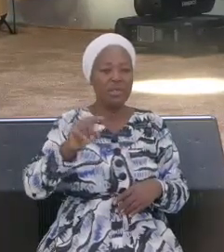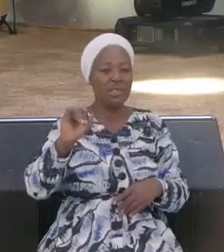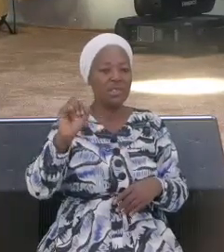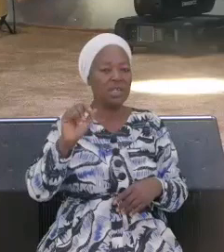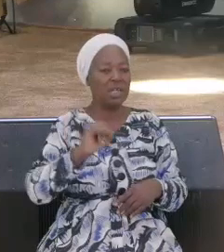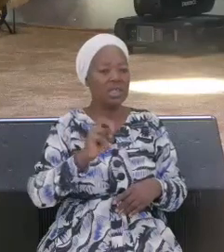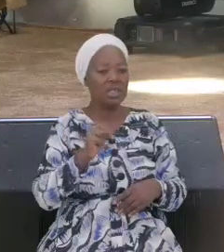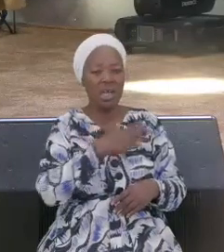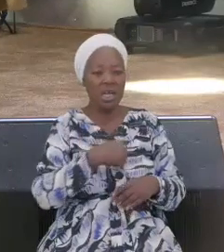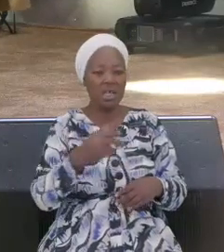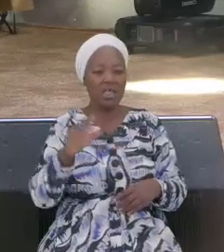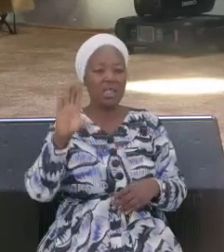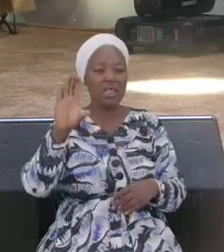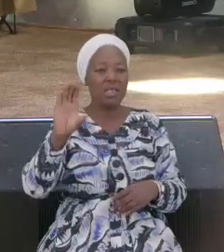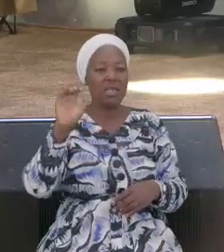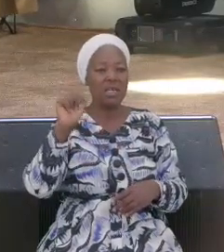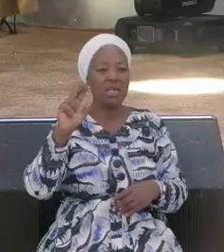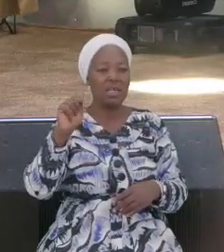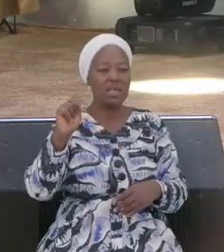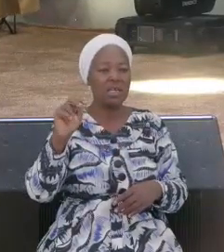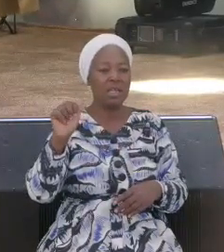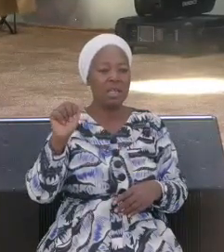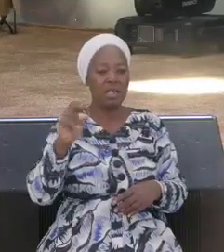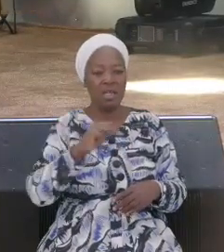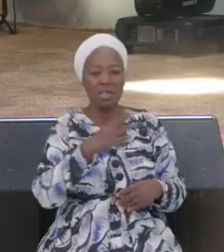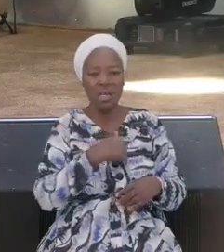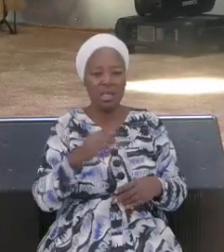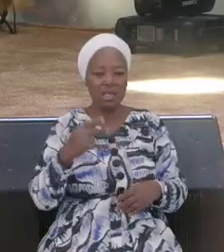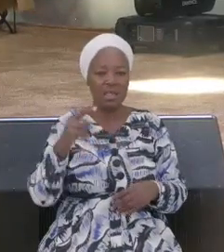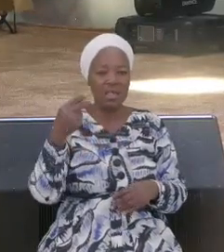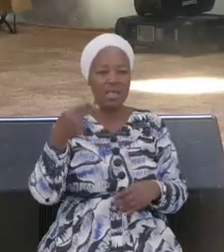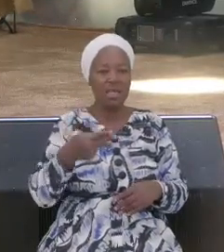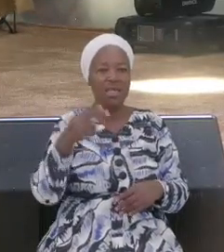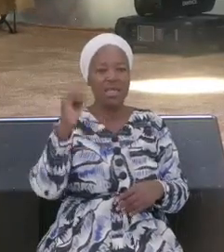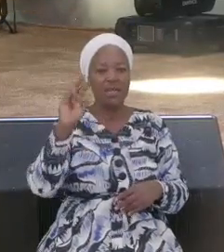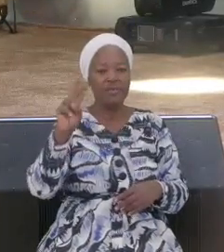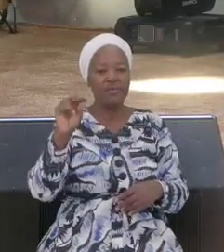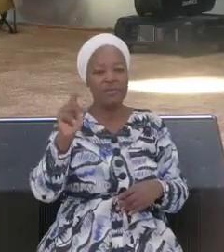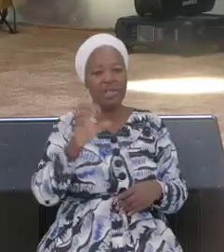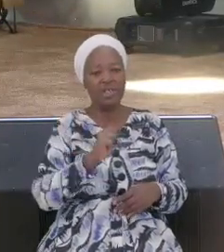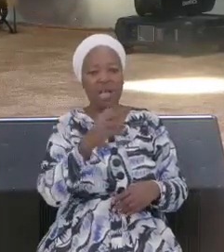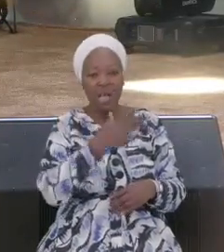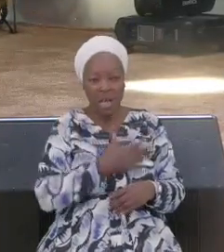the Jebusites, and I will cut them off.